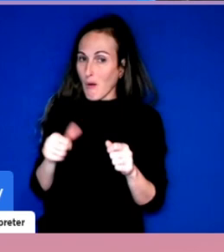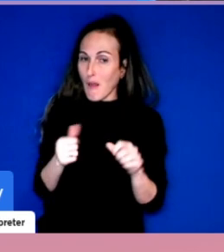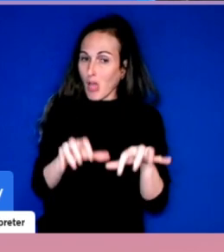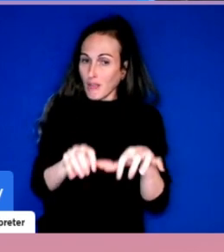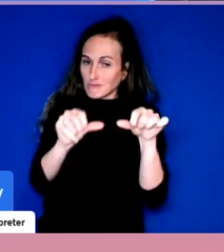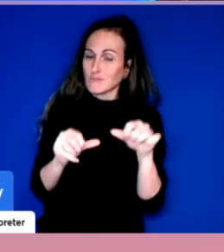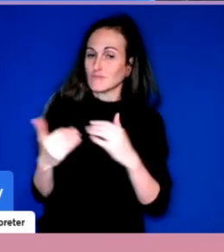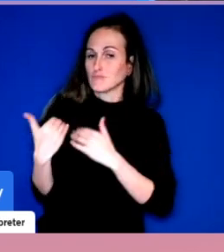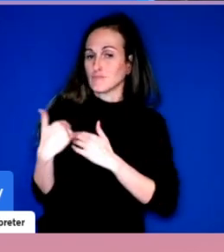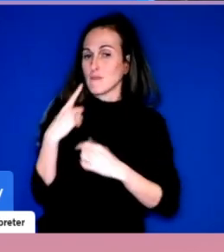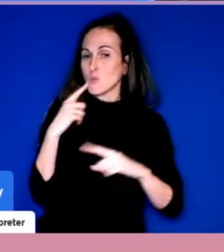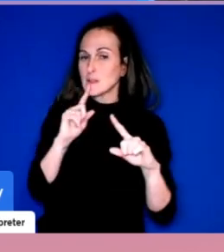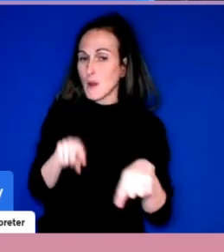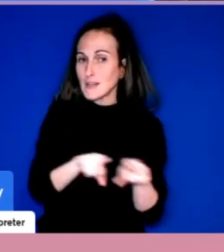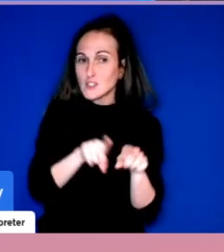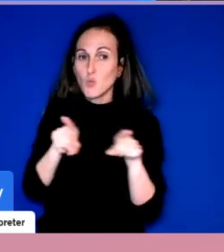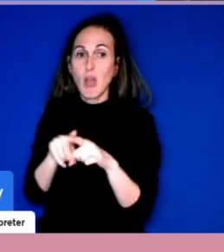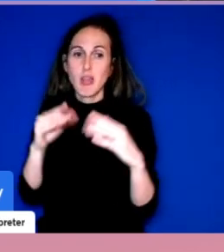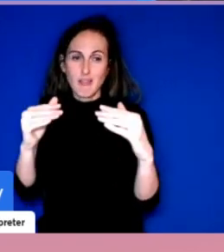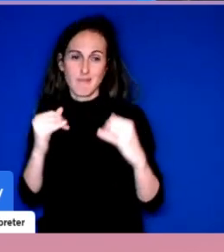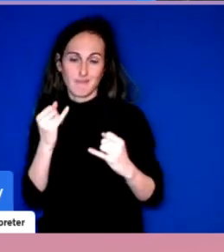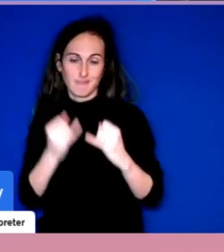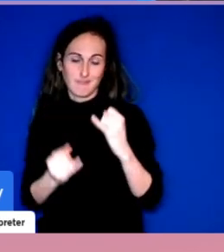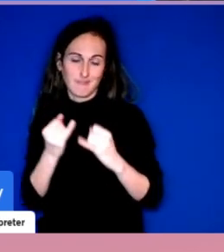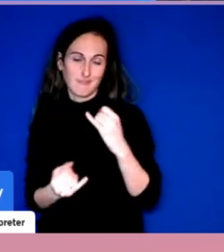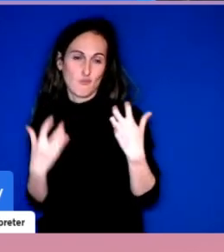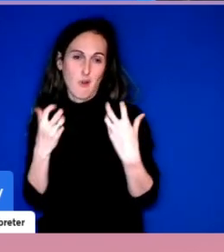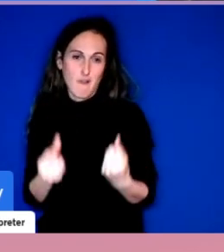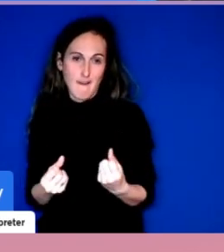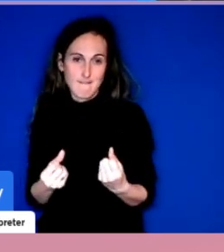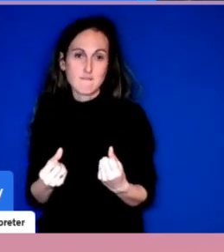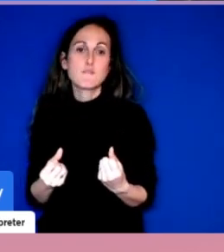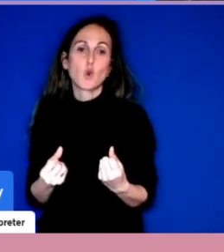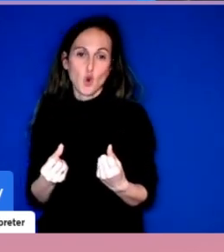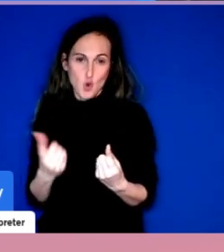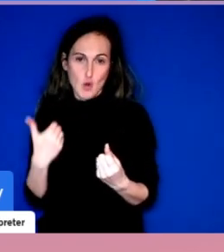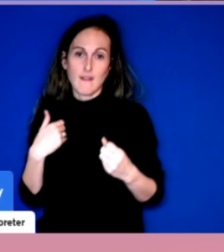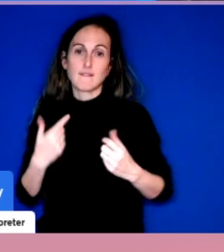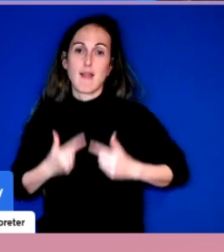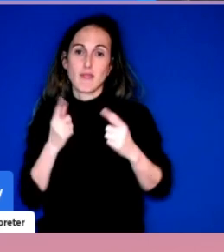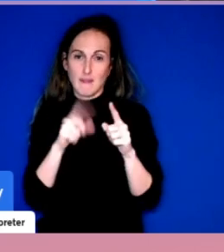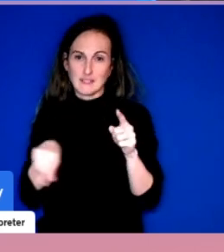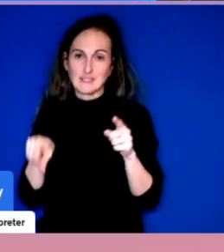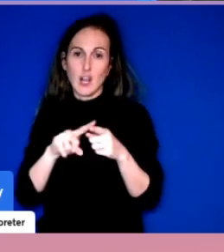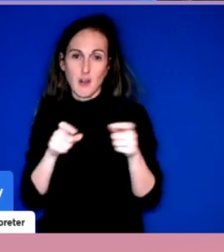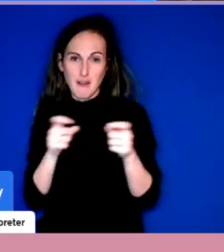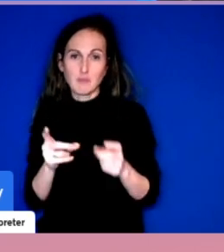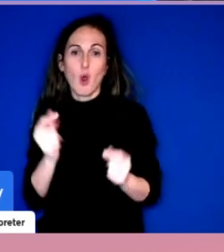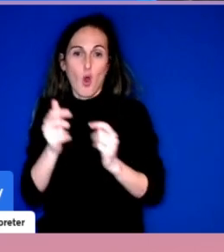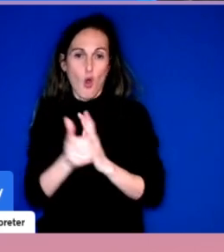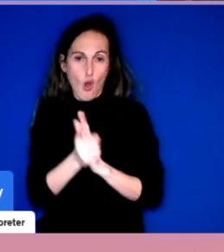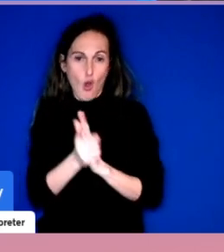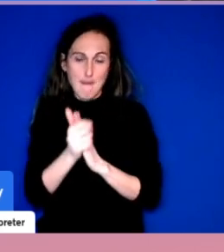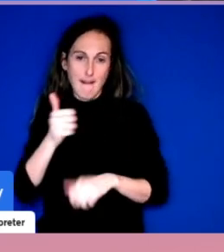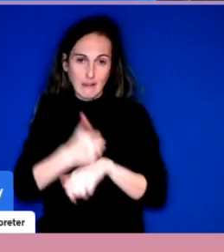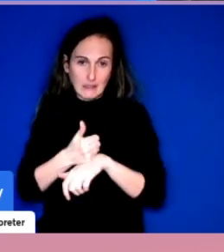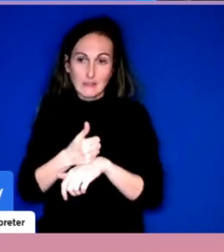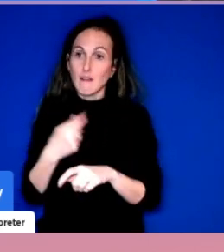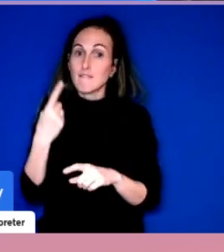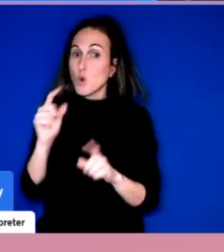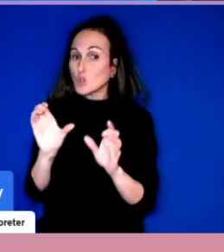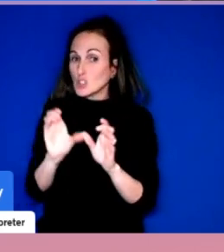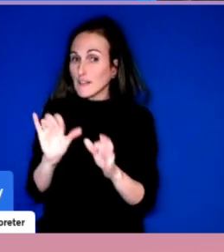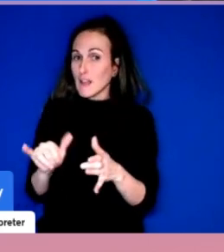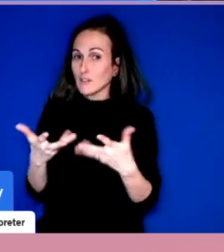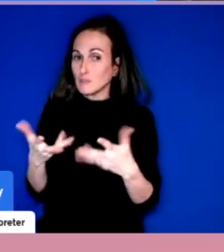under Recover, you have the automated lifecycle management. You have the capabilities to revoke those certificates that have been issued. And